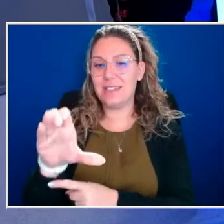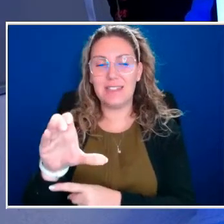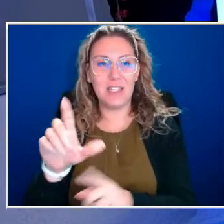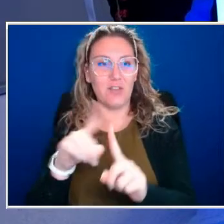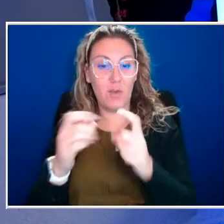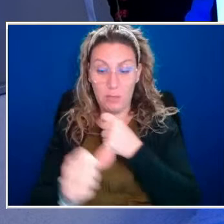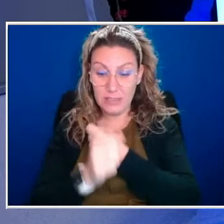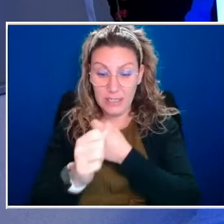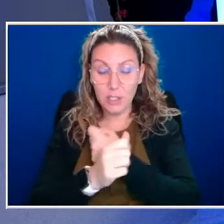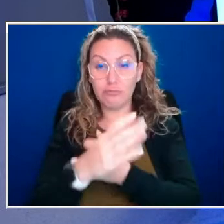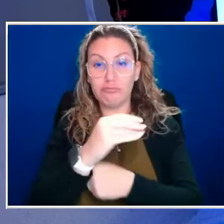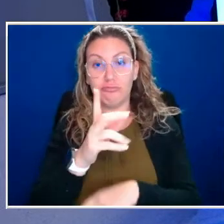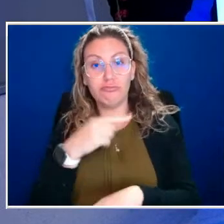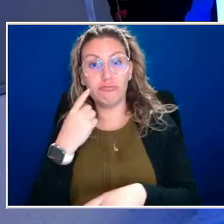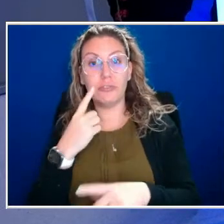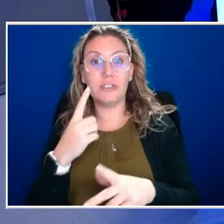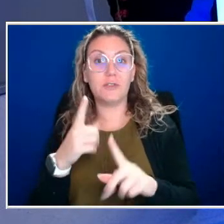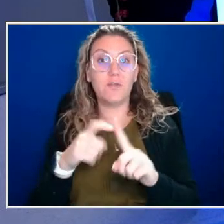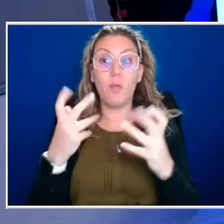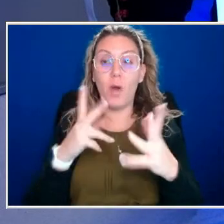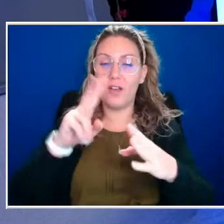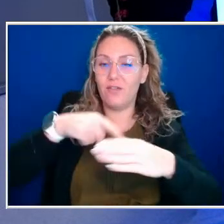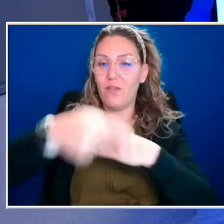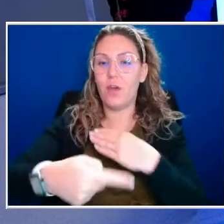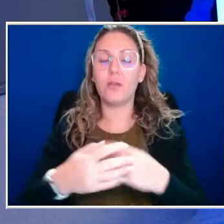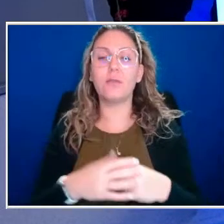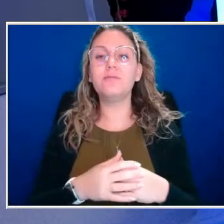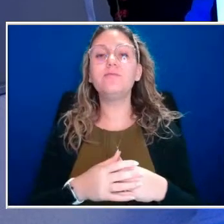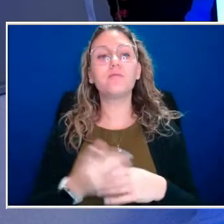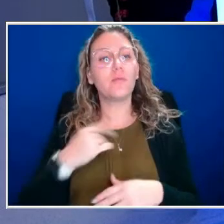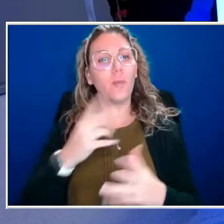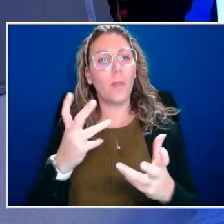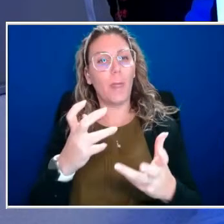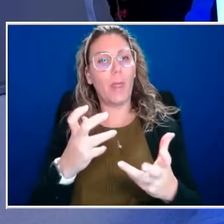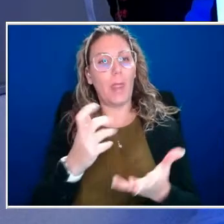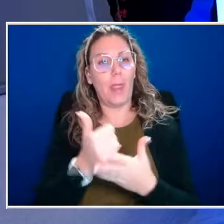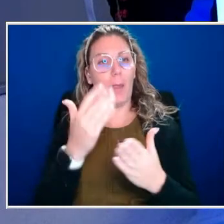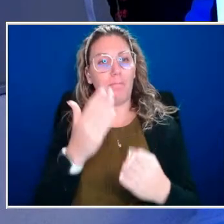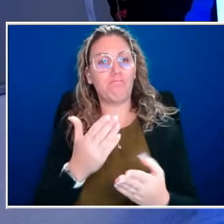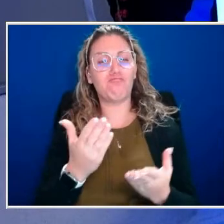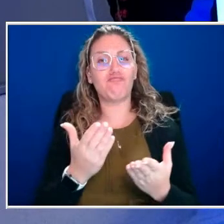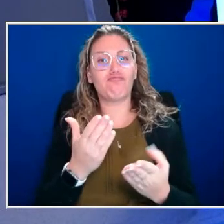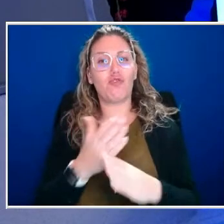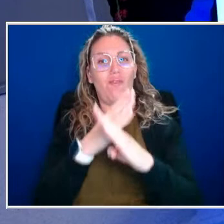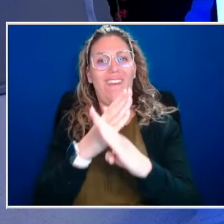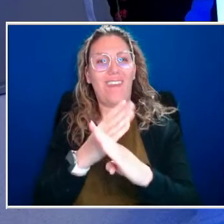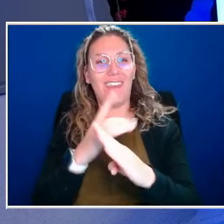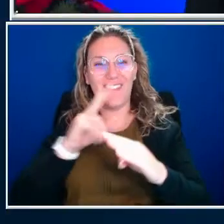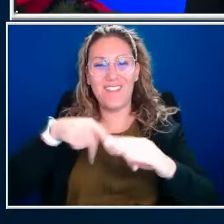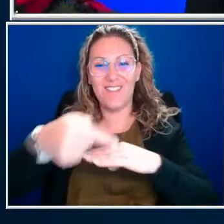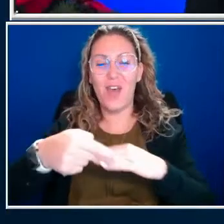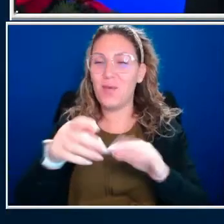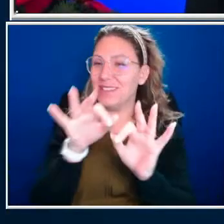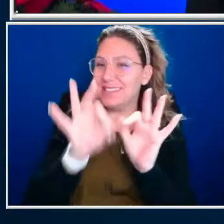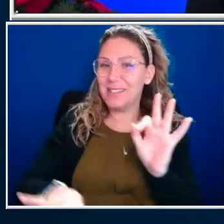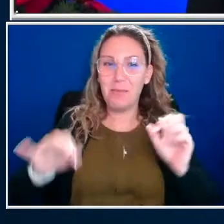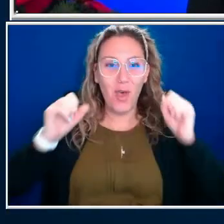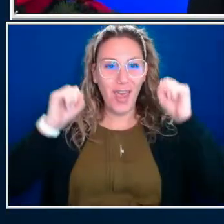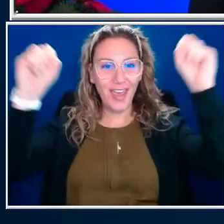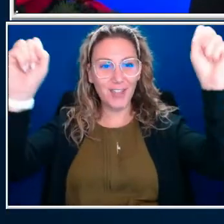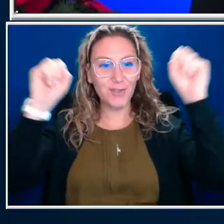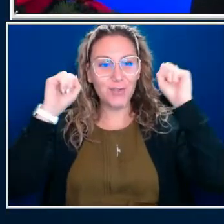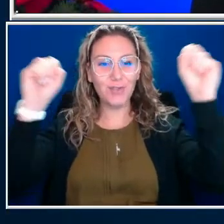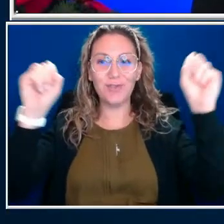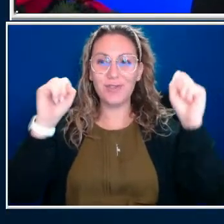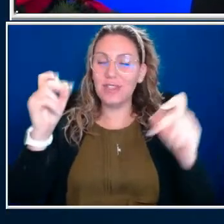falling. We want to help prevent a fall with some simple exercises, so we want to head out and check in with Alexis Delstead,